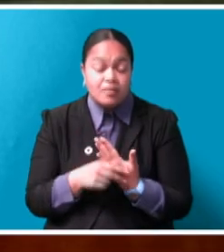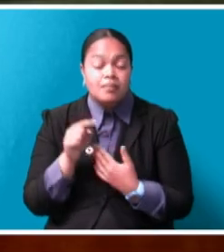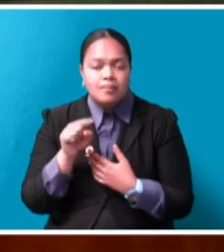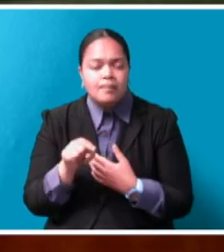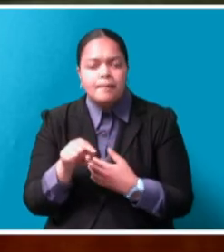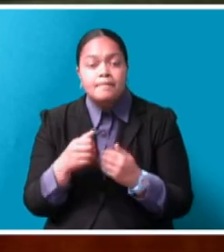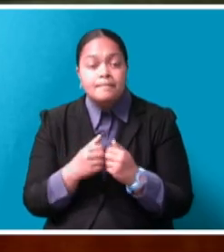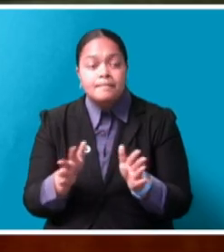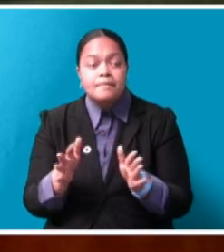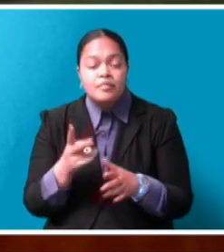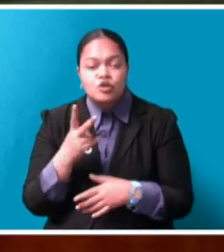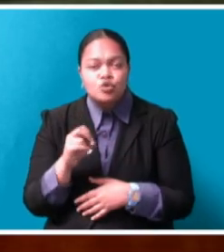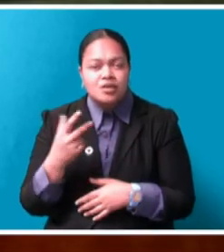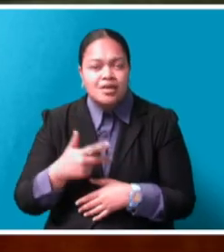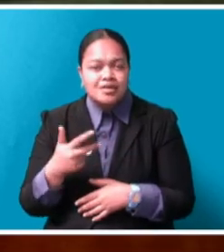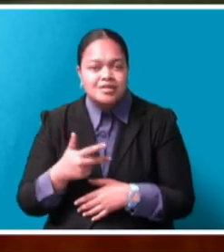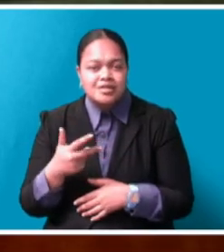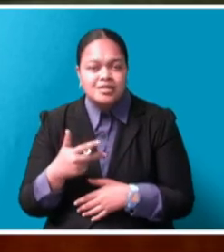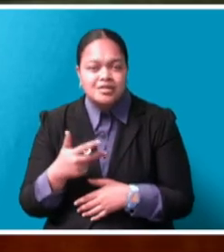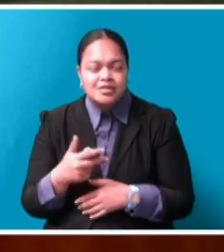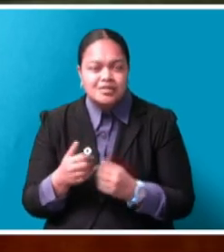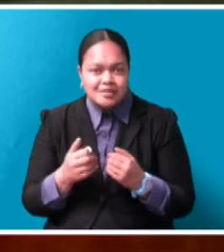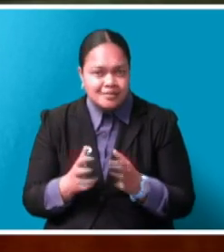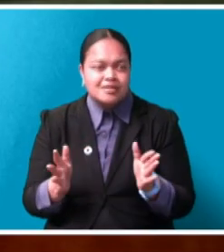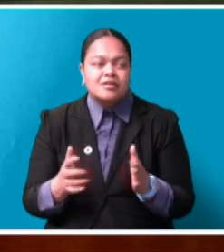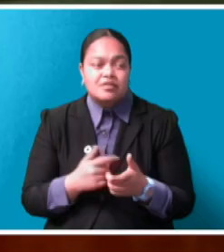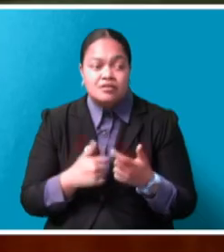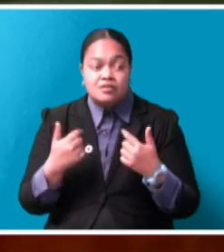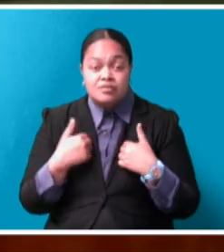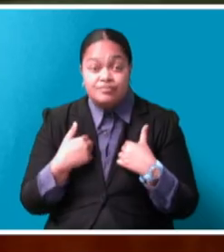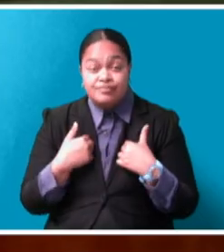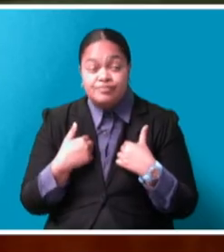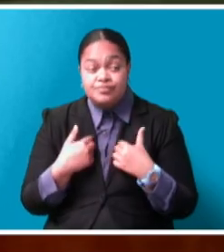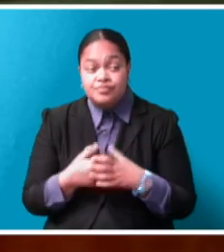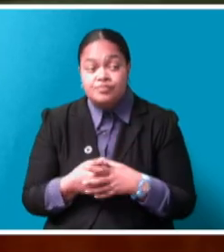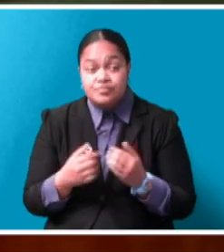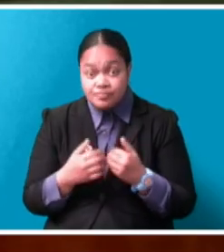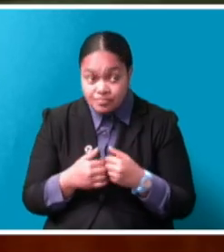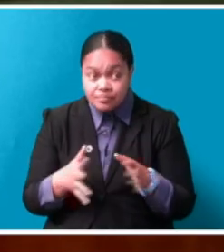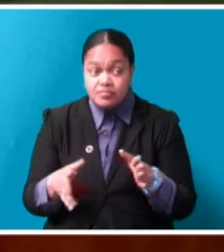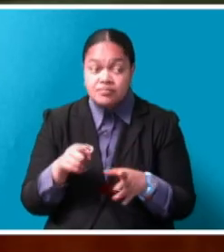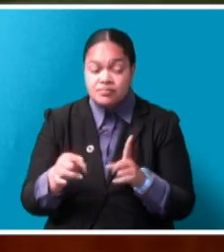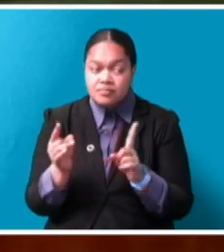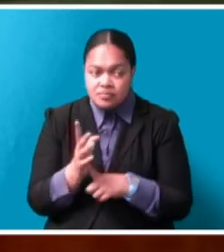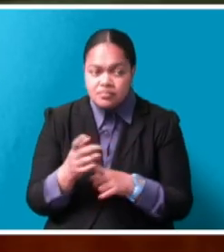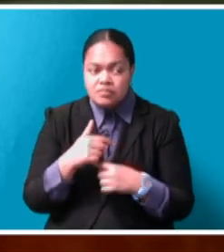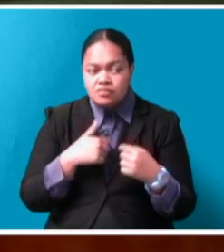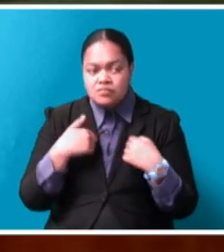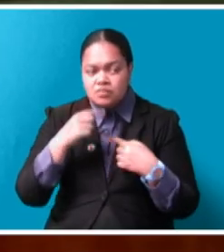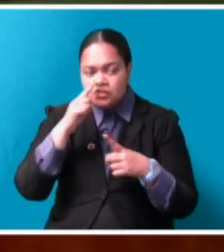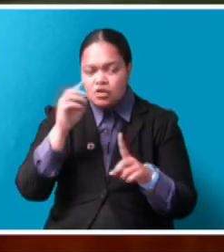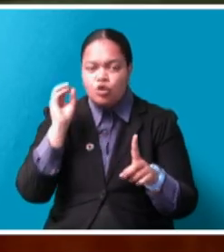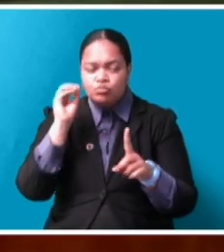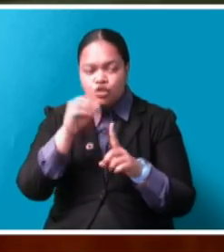commenced in 2018. As we mark the cessation of this scheme, it is imperative that we look objectively at the data